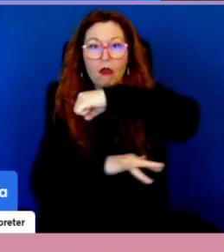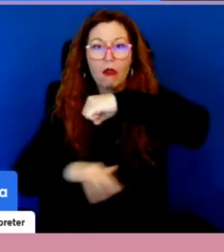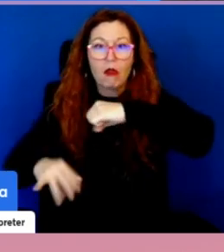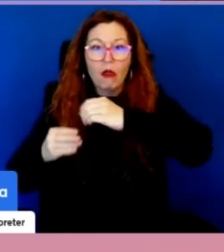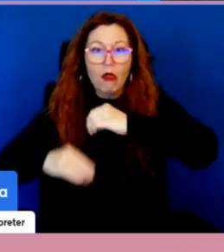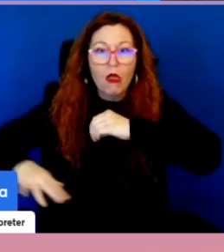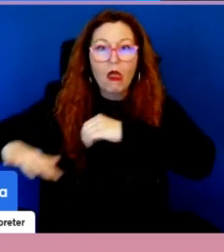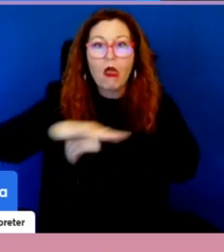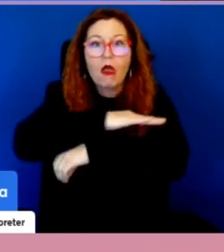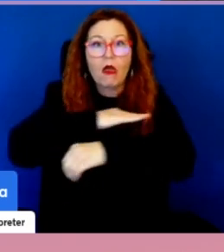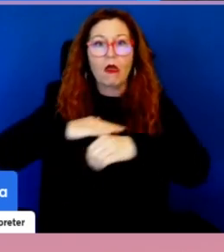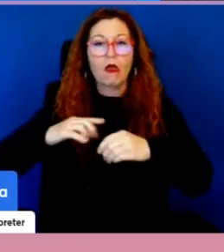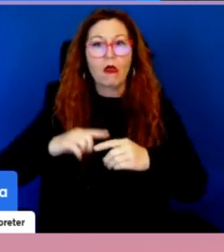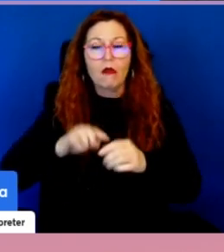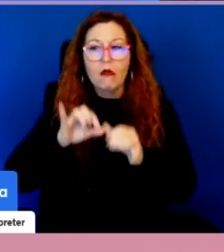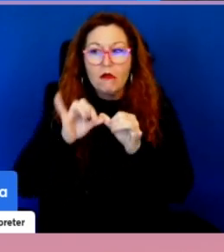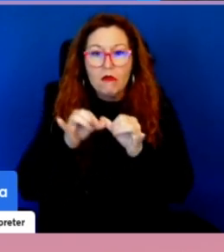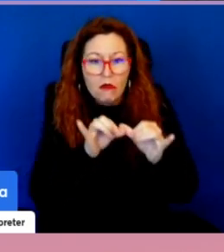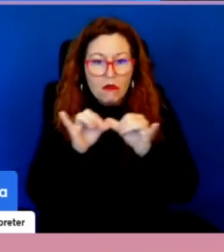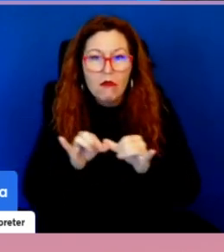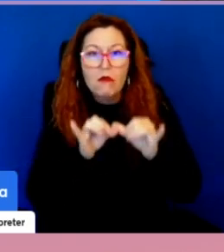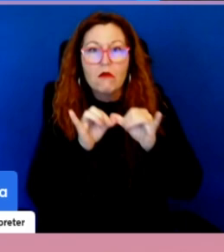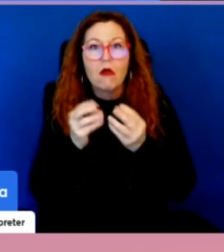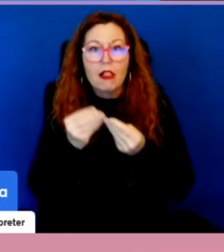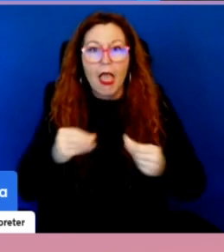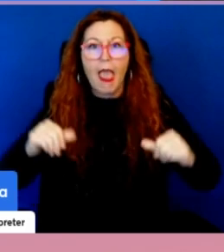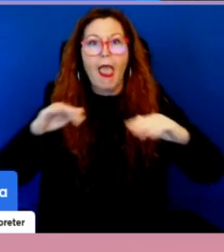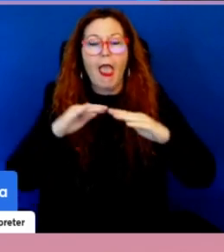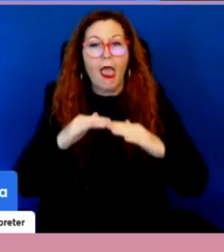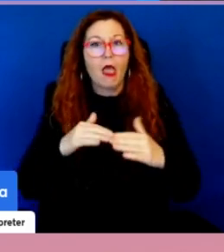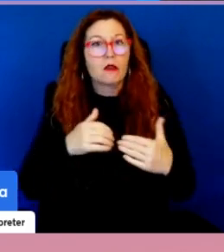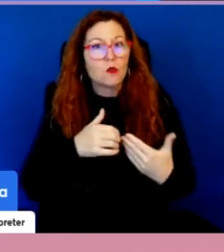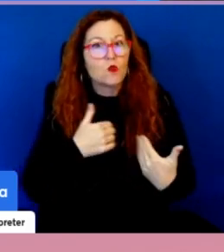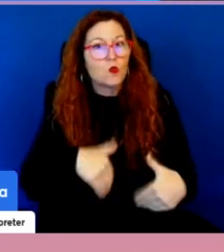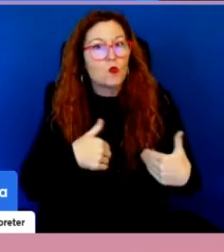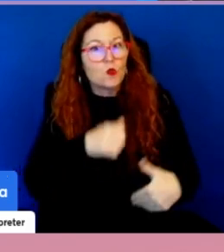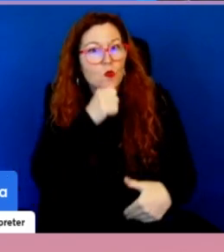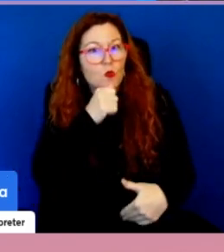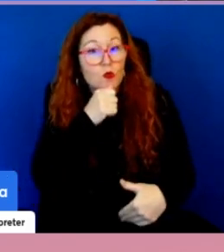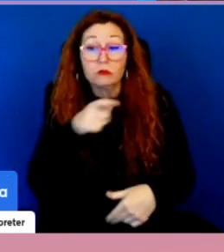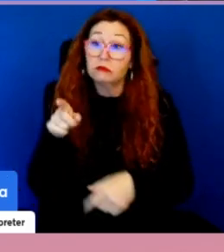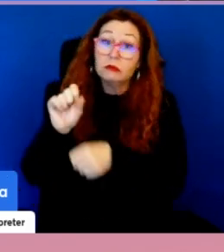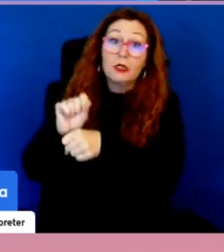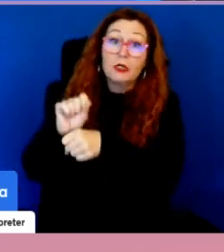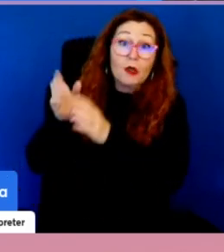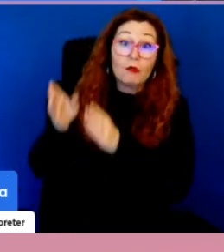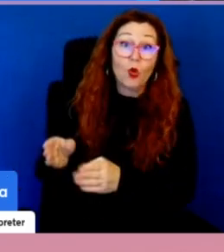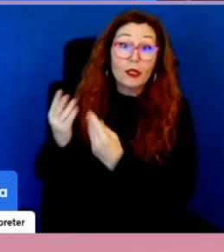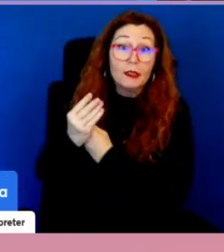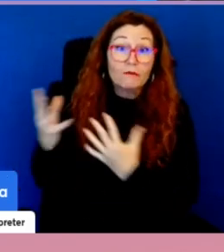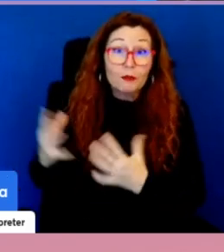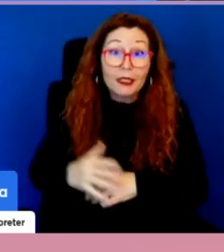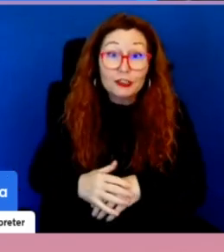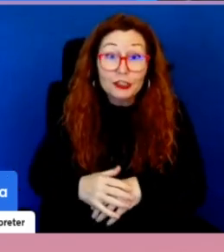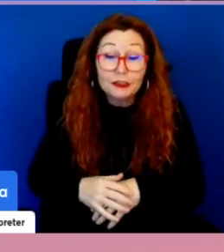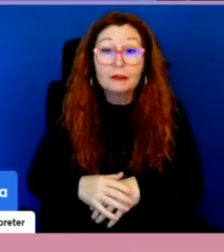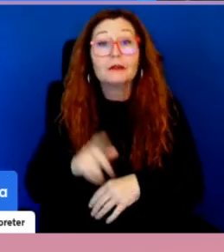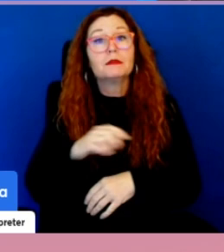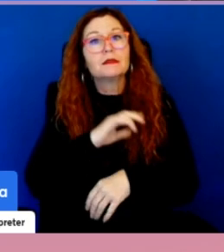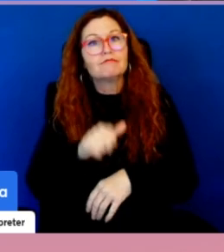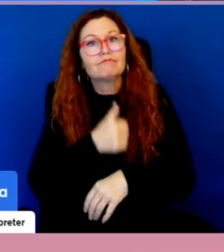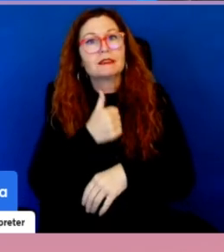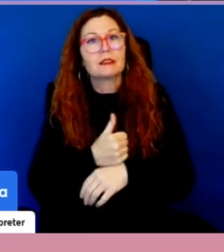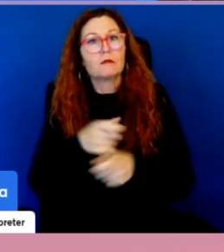run and they've gone and done and paid for. They might have employee information. SOC 2 compliance ensures they've got adequate controls in place to protect this